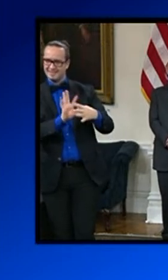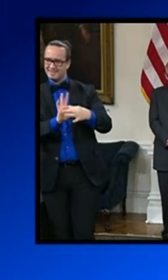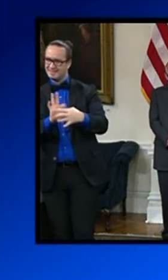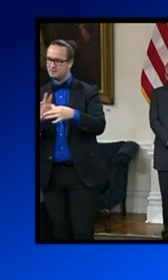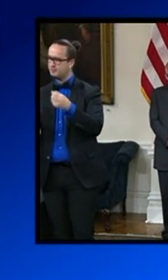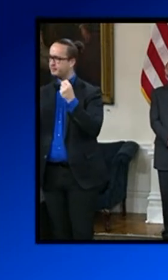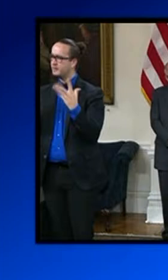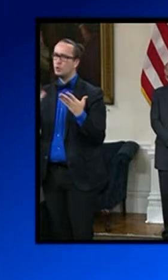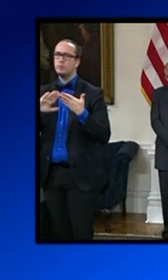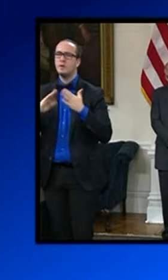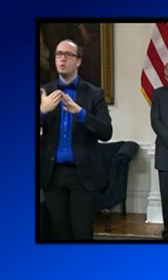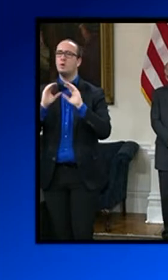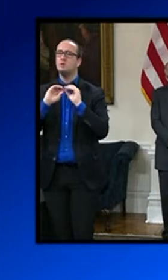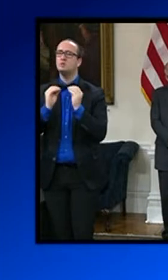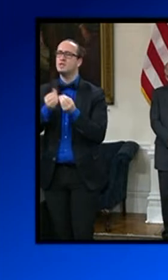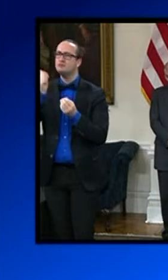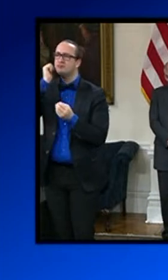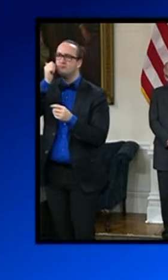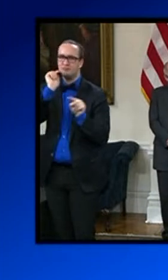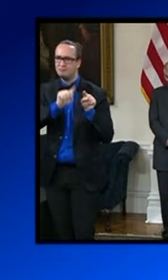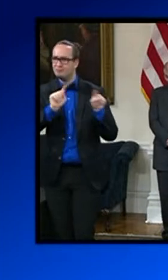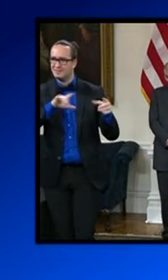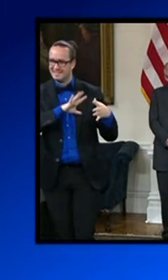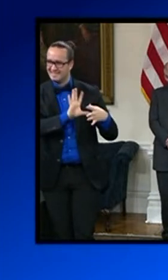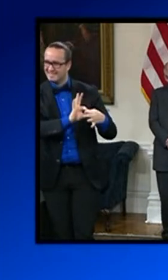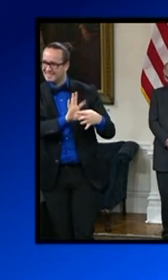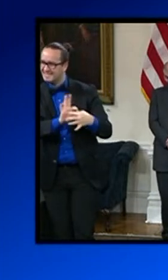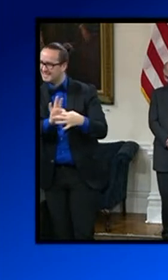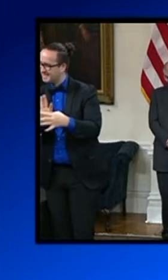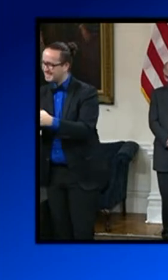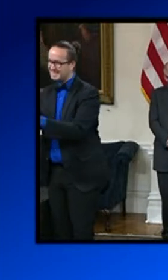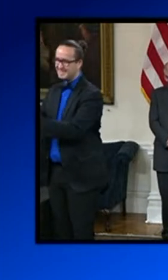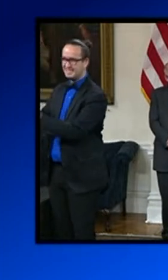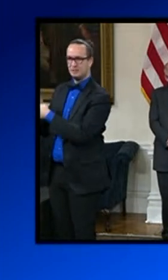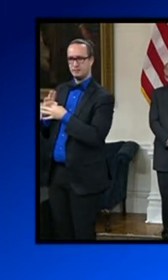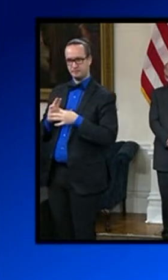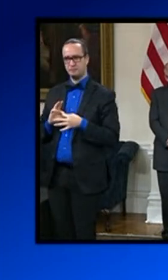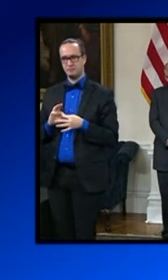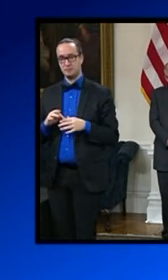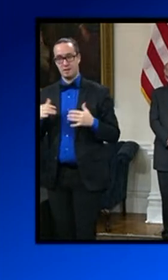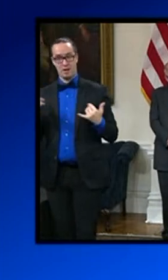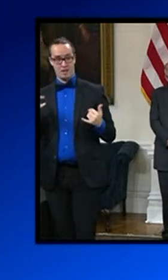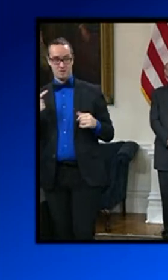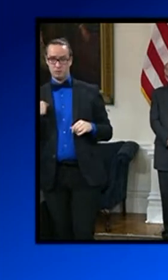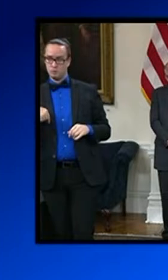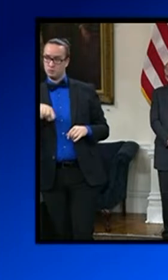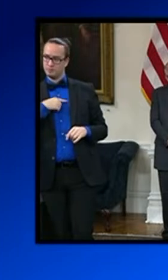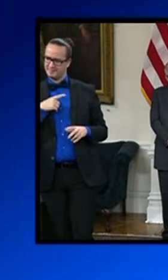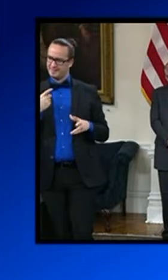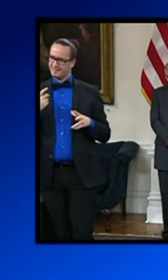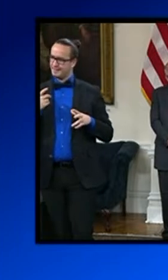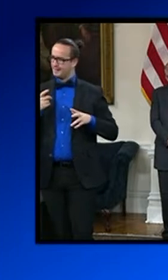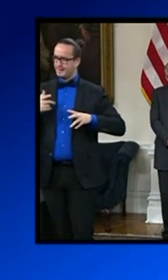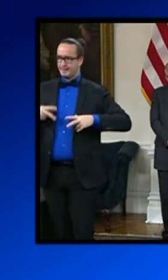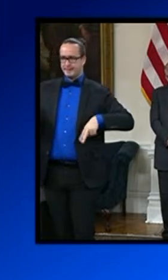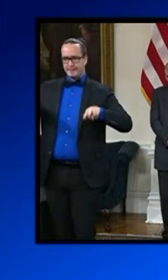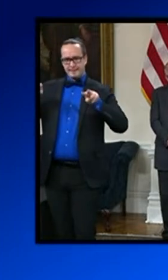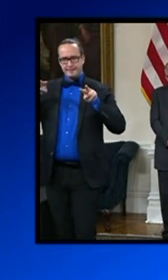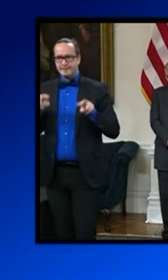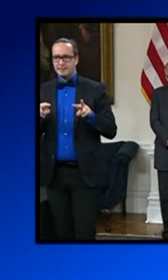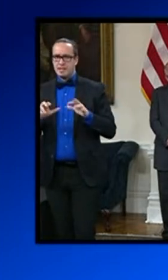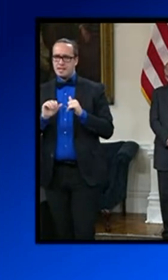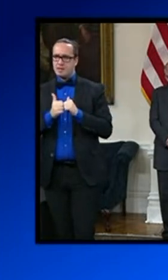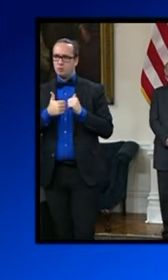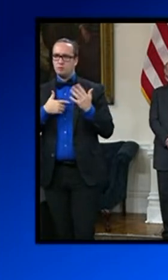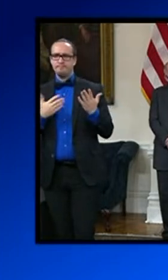sources. As we mature, our process will act as a clearinghouse from proposals we receive from the